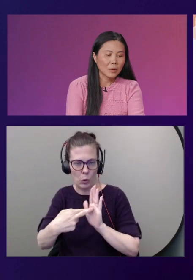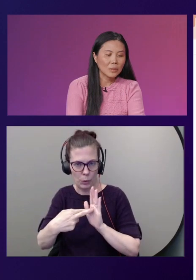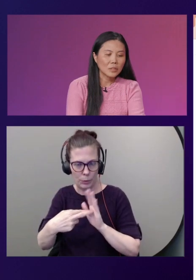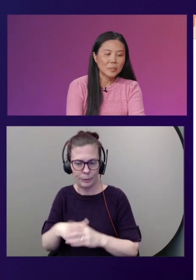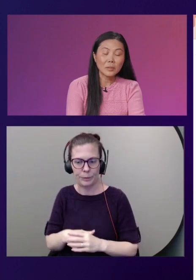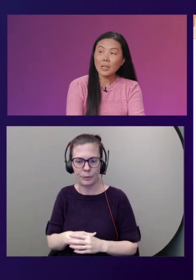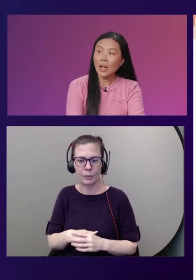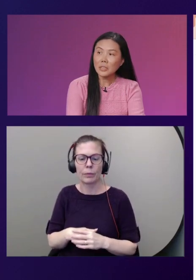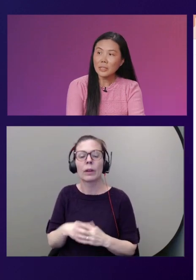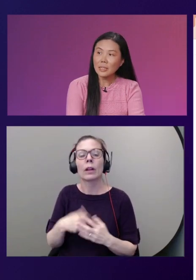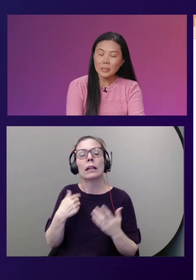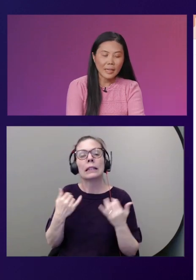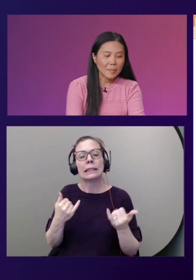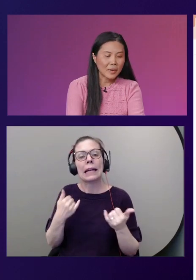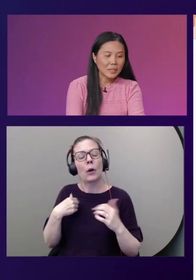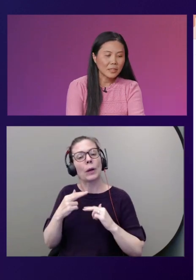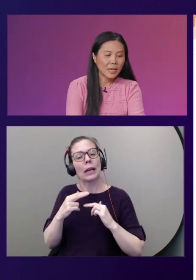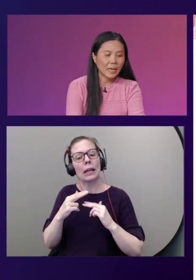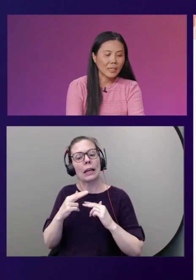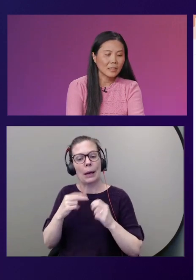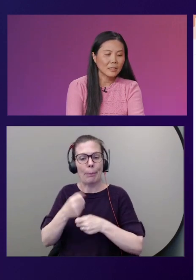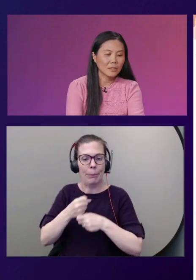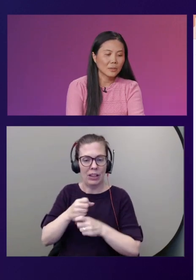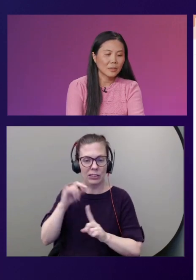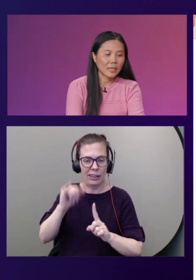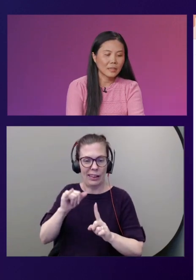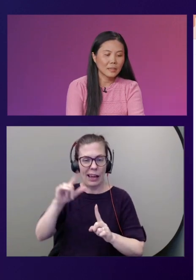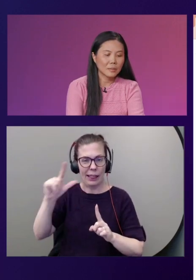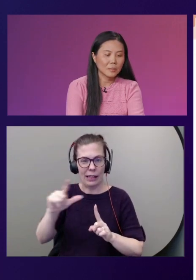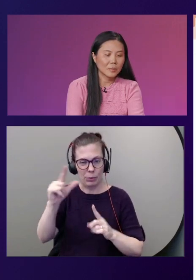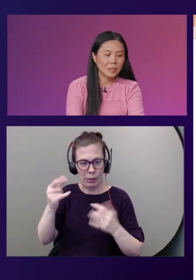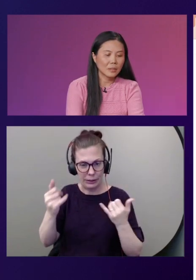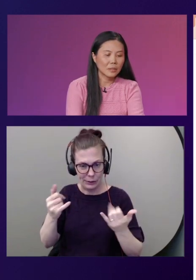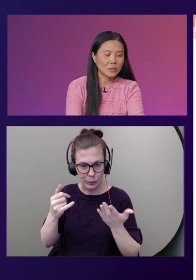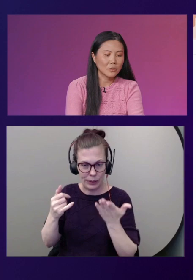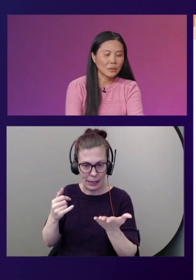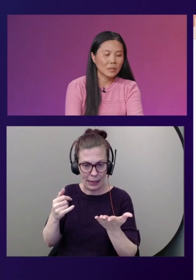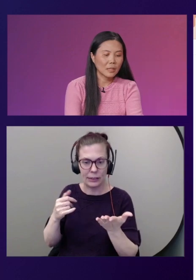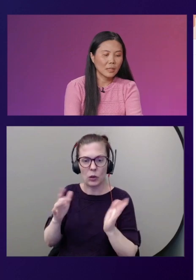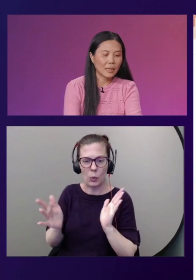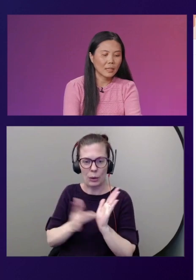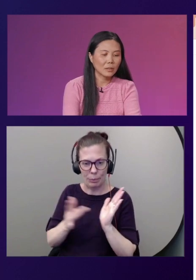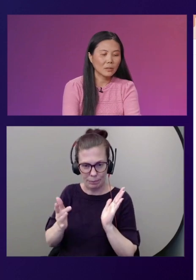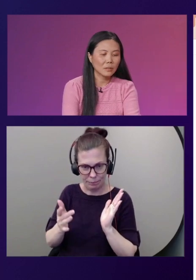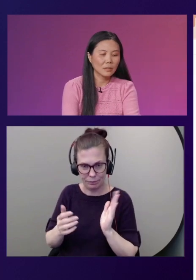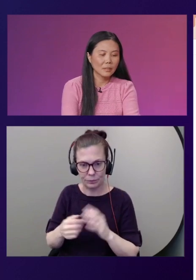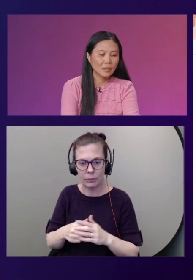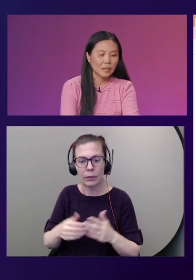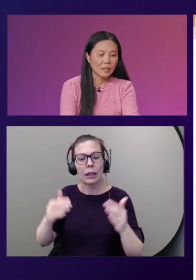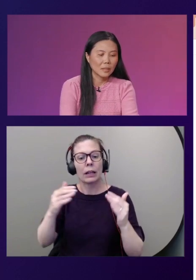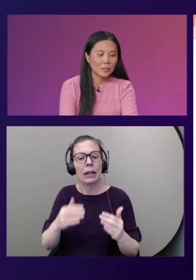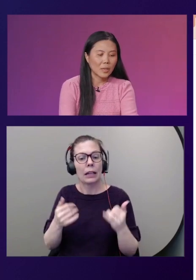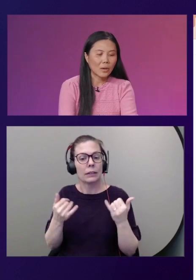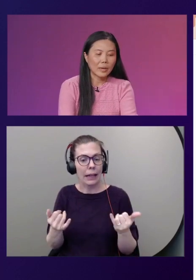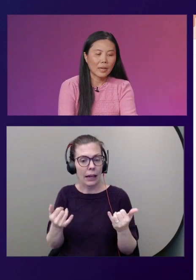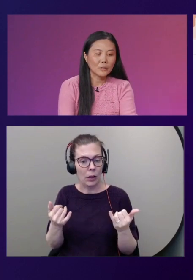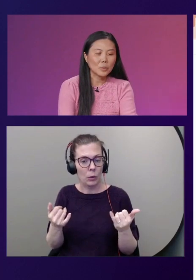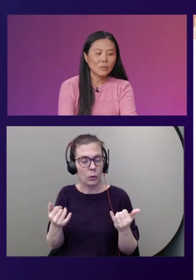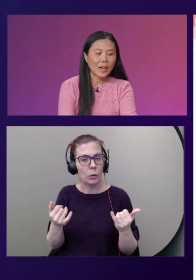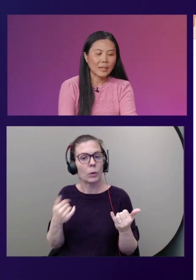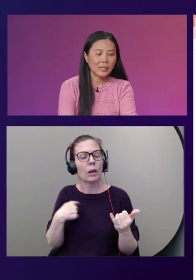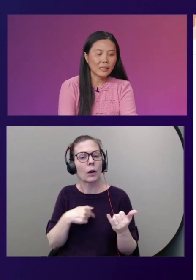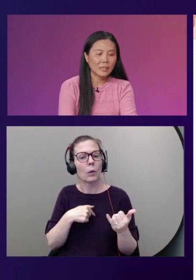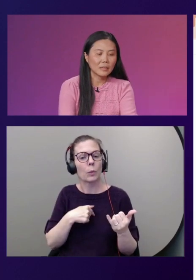We are going to build a construct library today, so that's what we're going to choose. And now we have